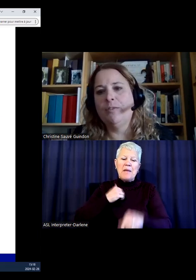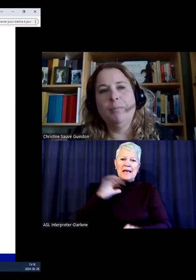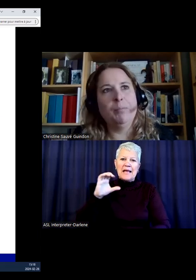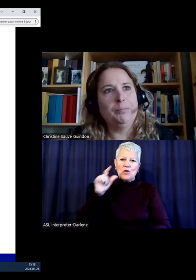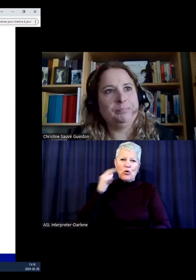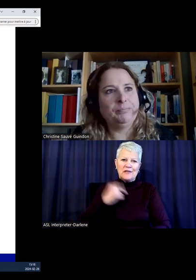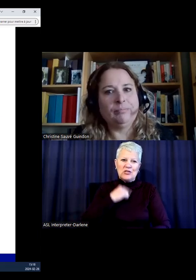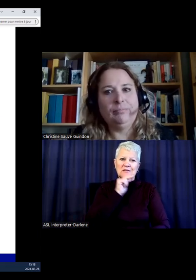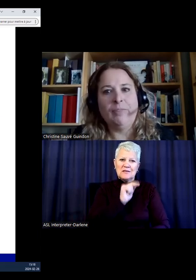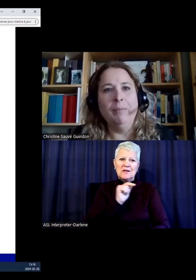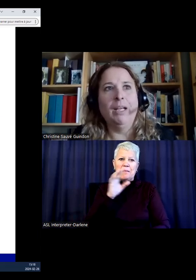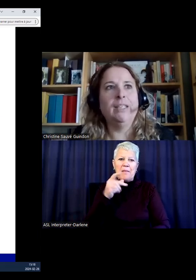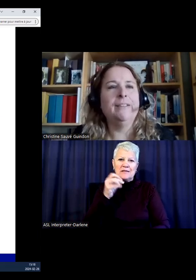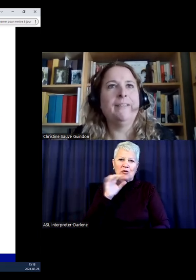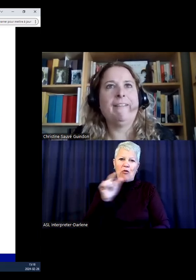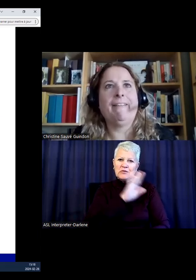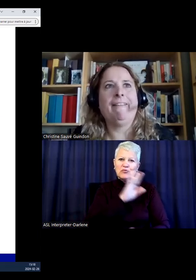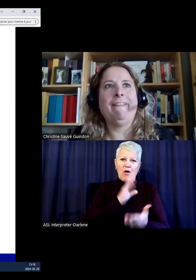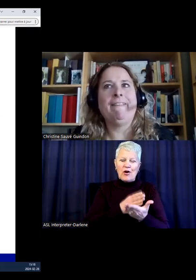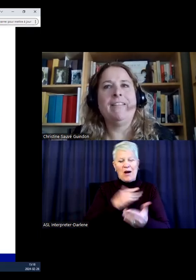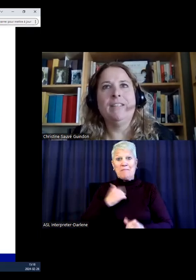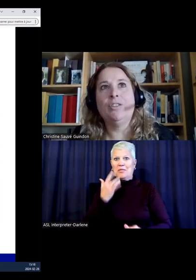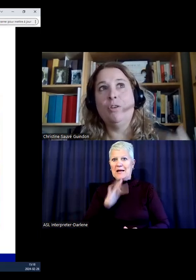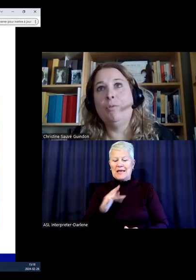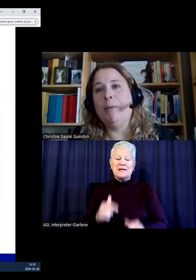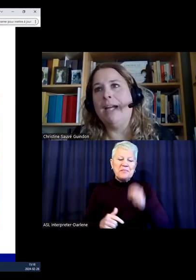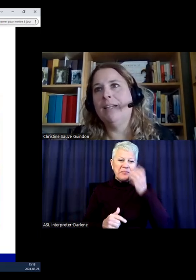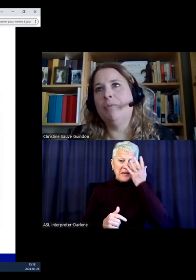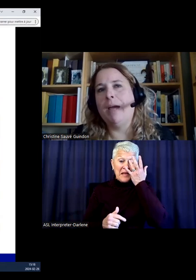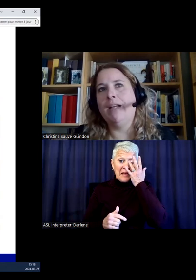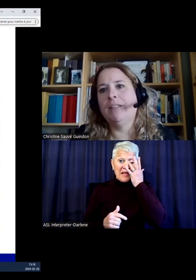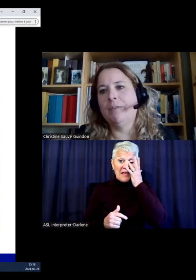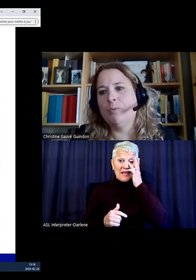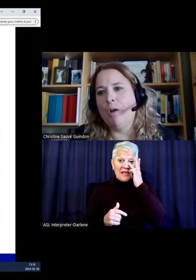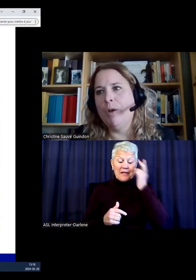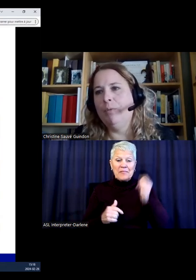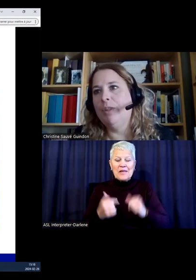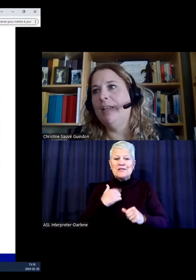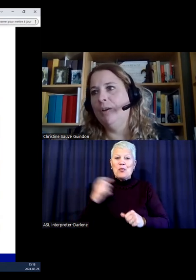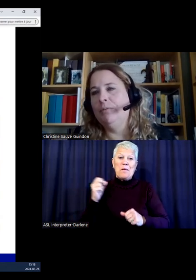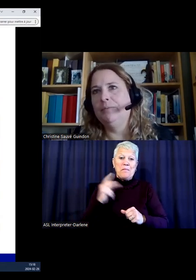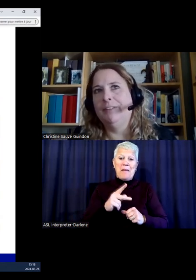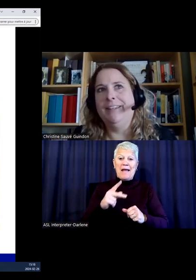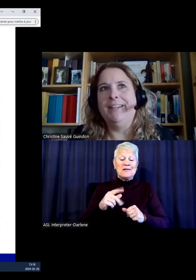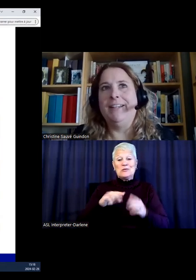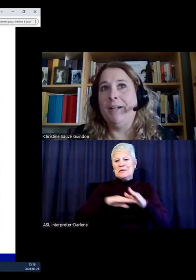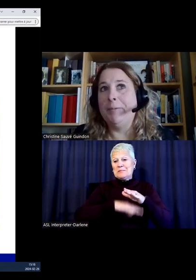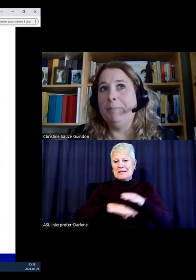with awesome people. I'm lucky. So we're back to square one with Leo.